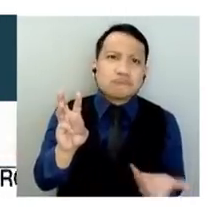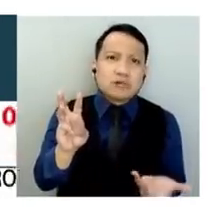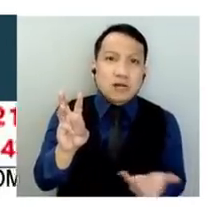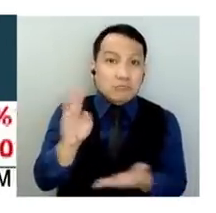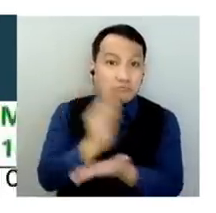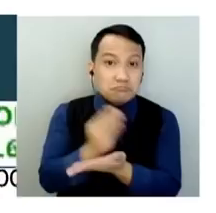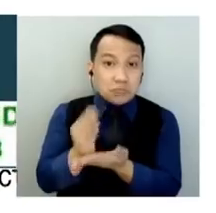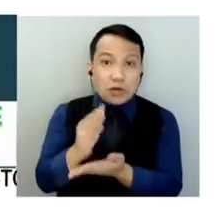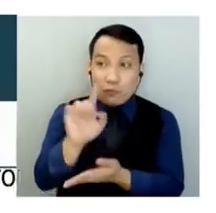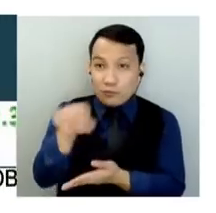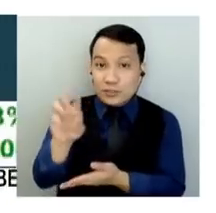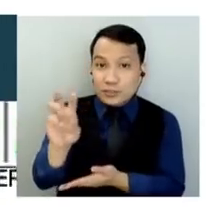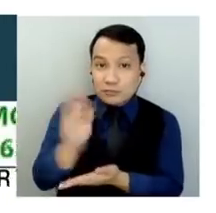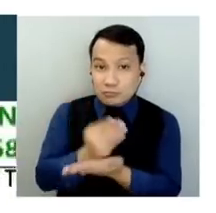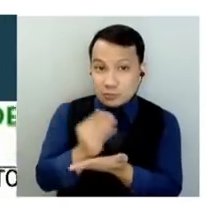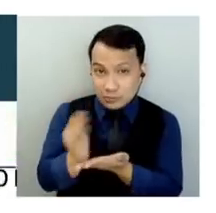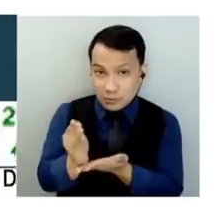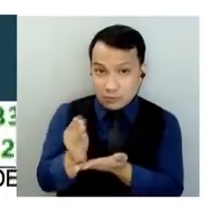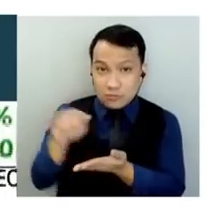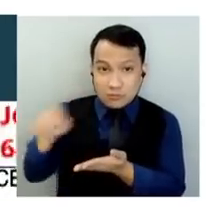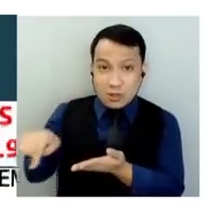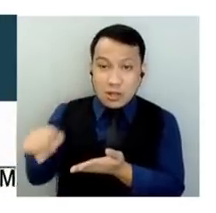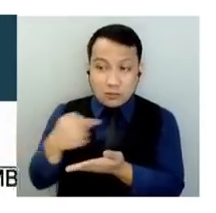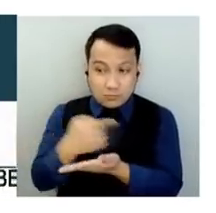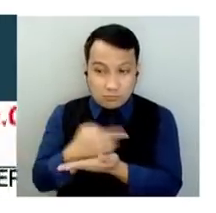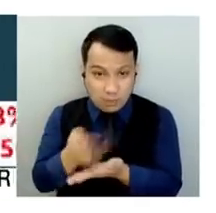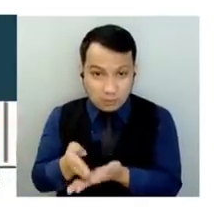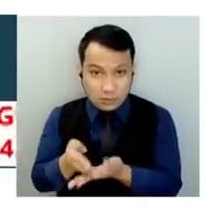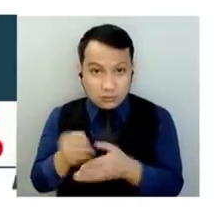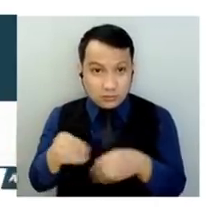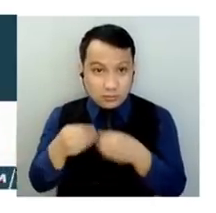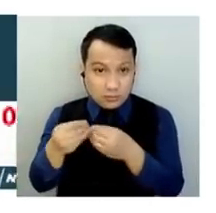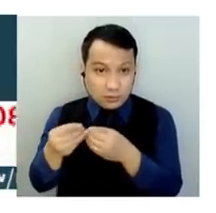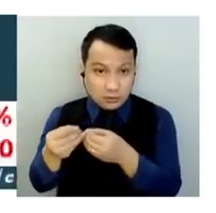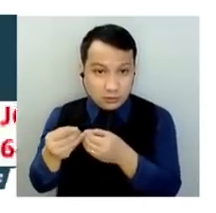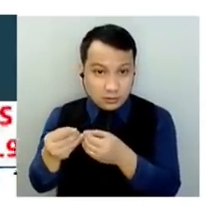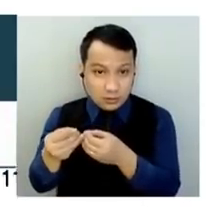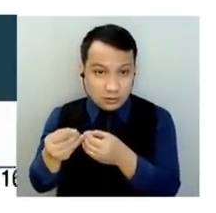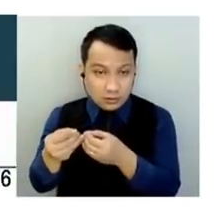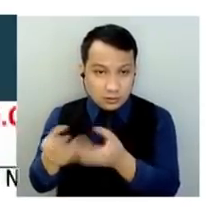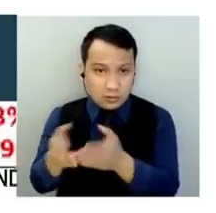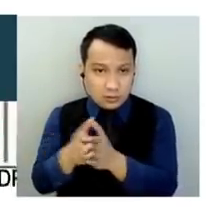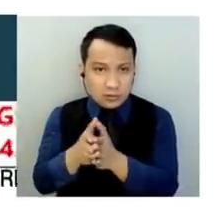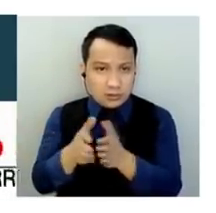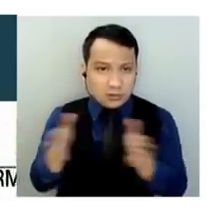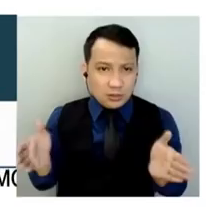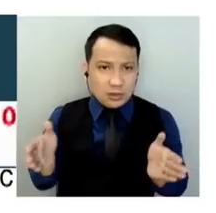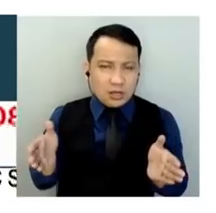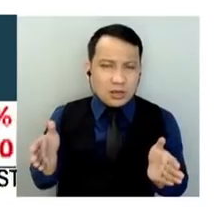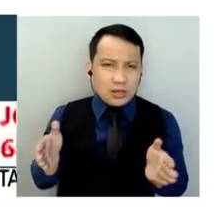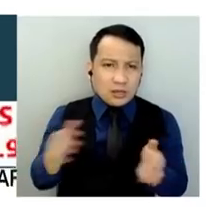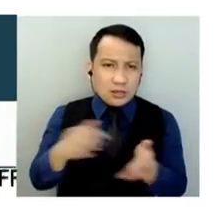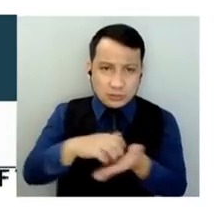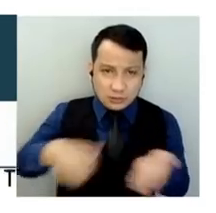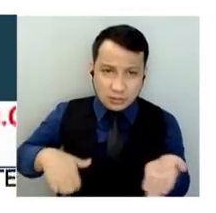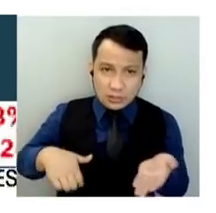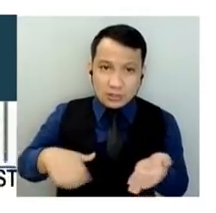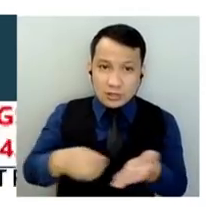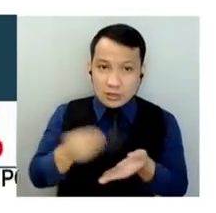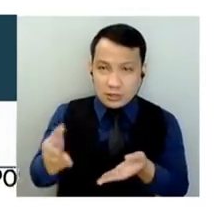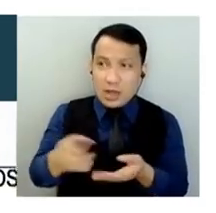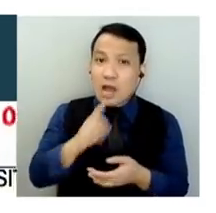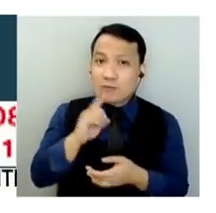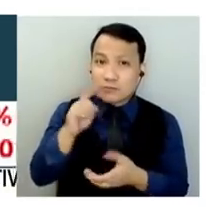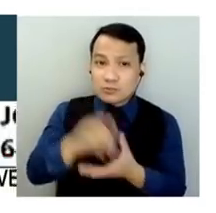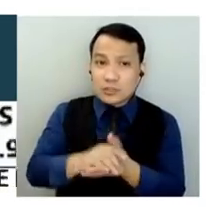billion budget that the PGH won't be getting, a big chunk of that is actually, I believe, in